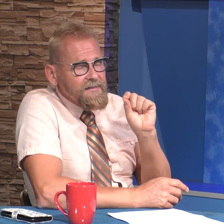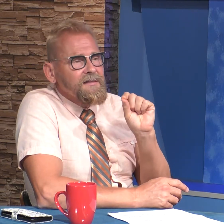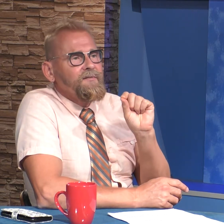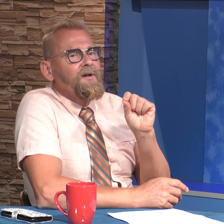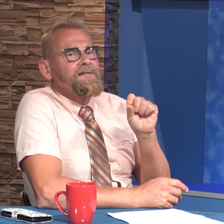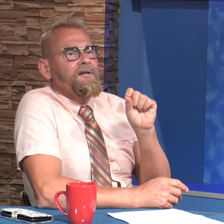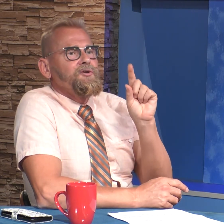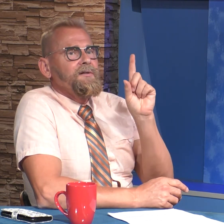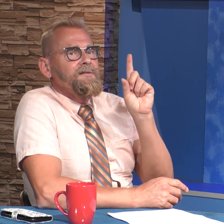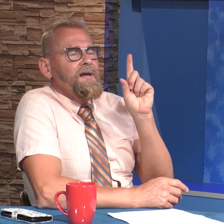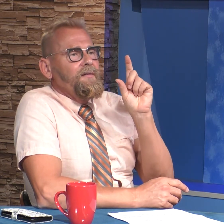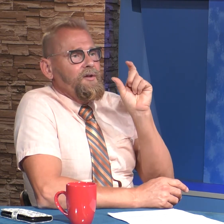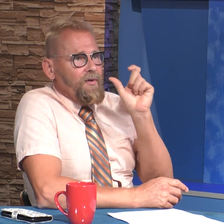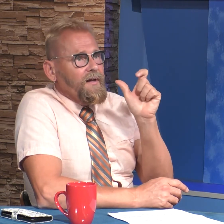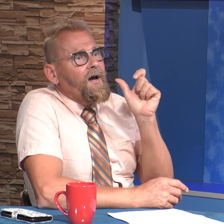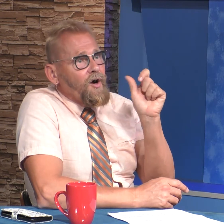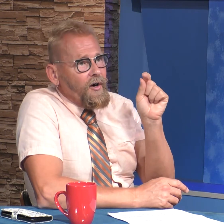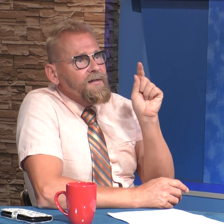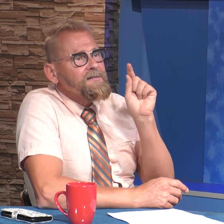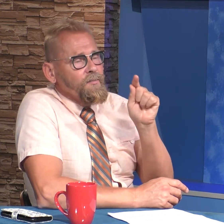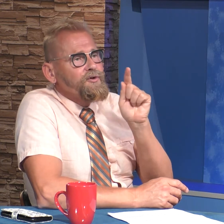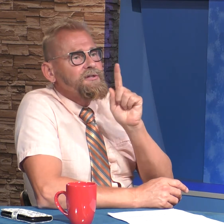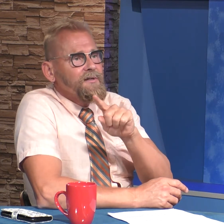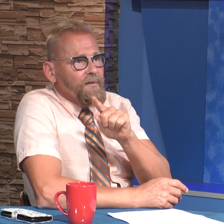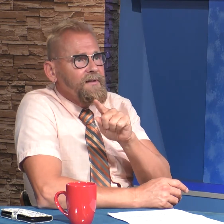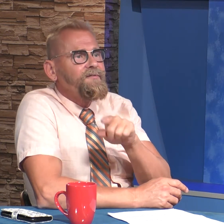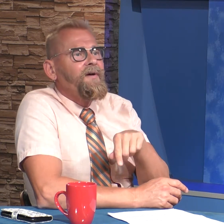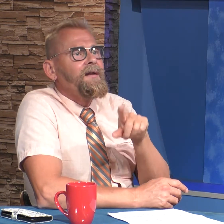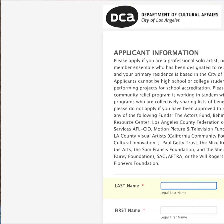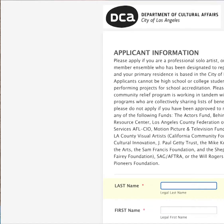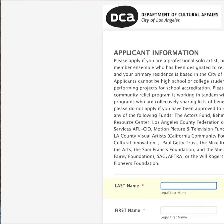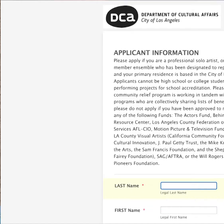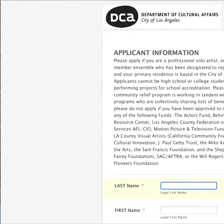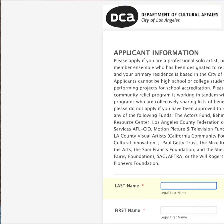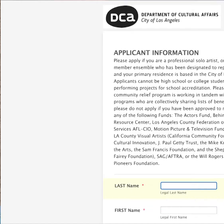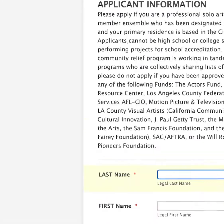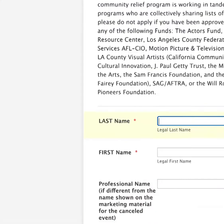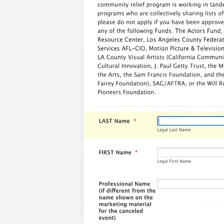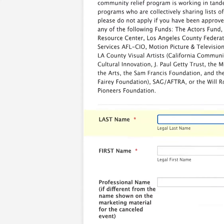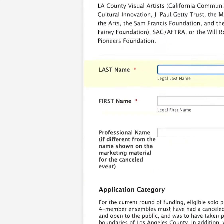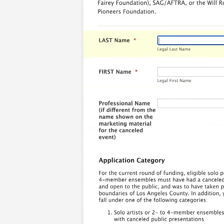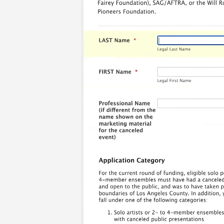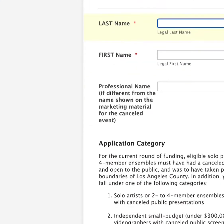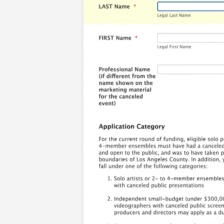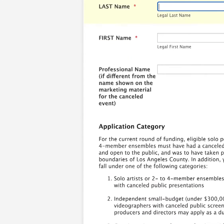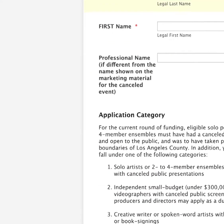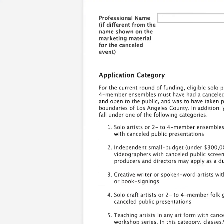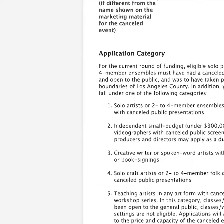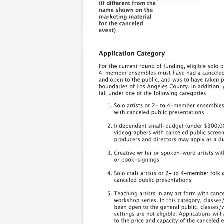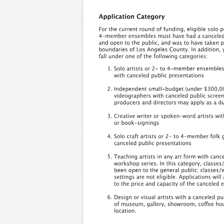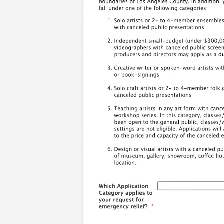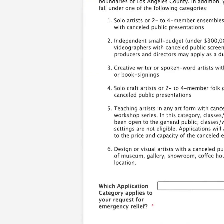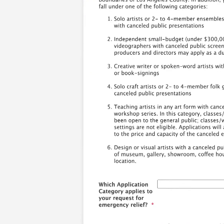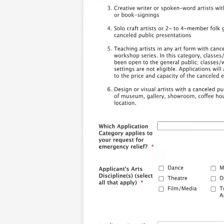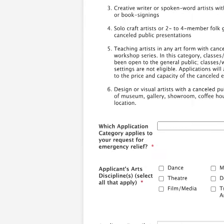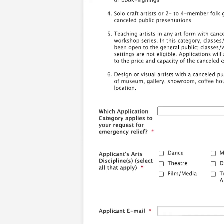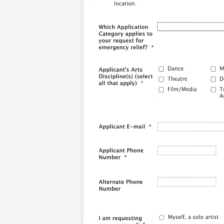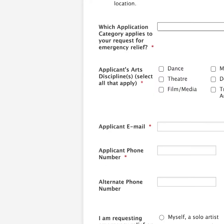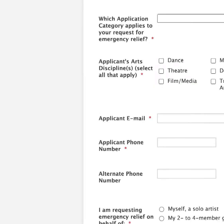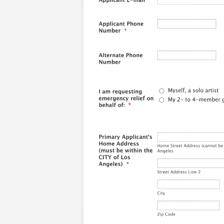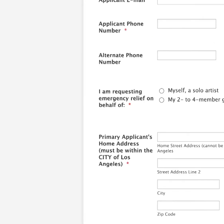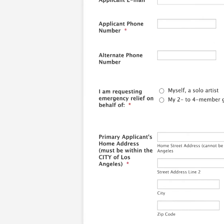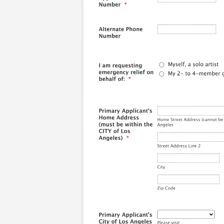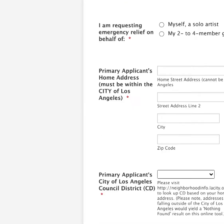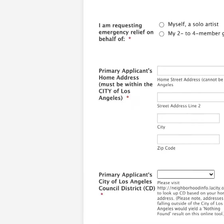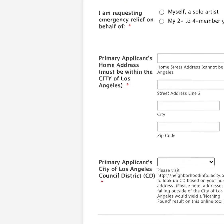gig is in the city of los angeles then you click on artists emergency relief fund and you fill out your one page form it's super simple you